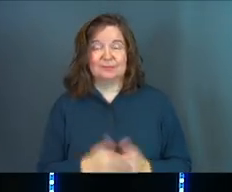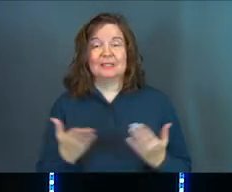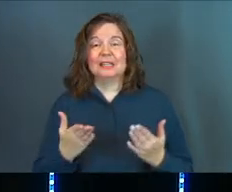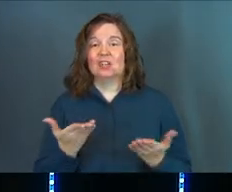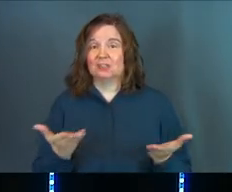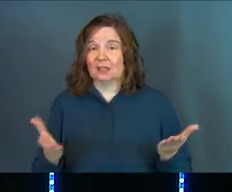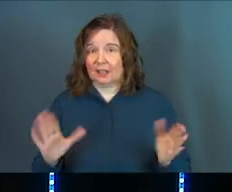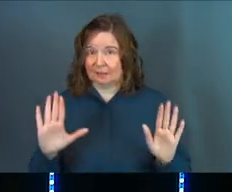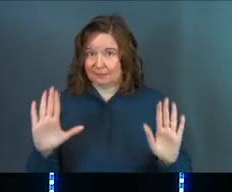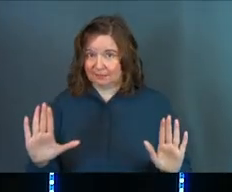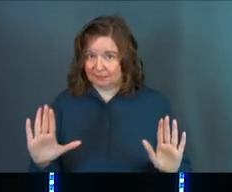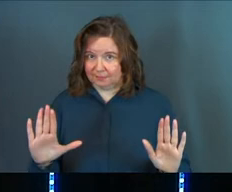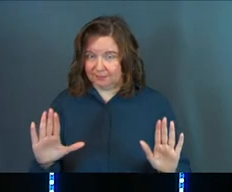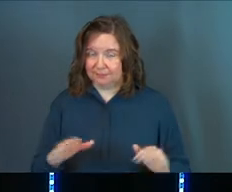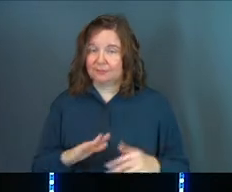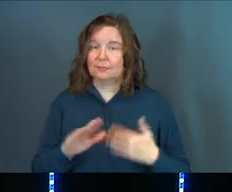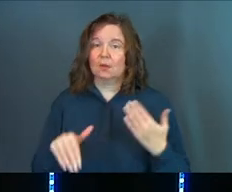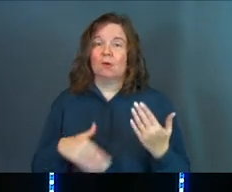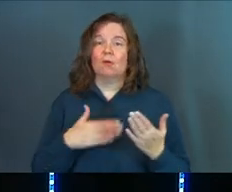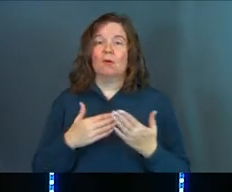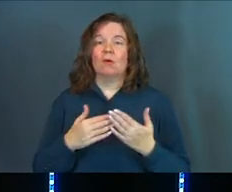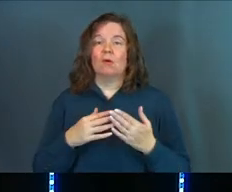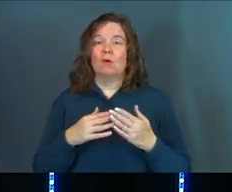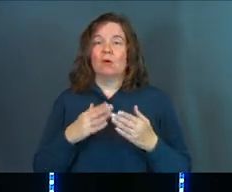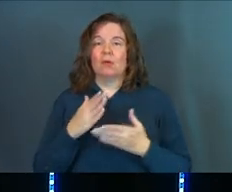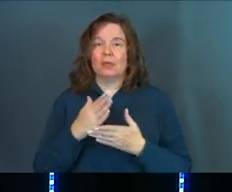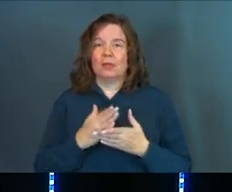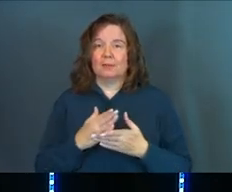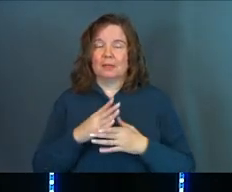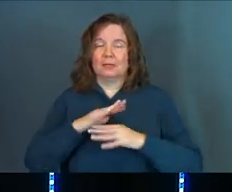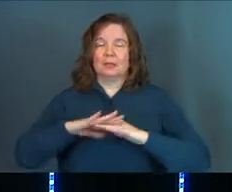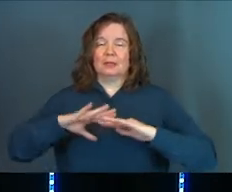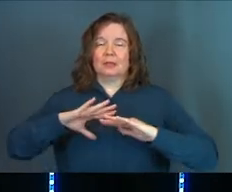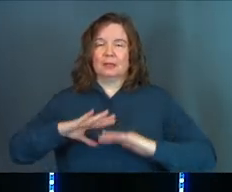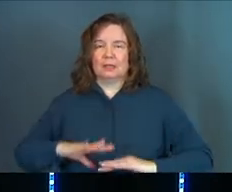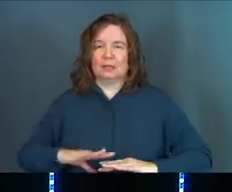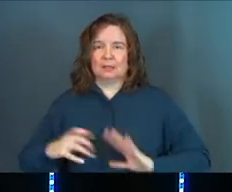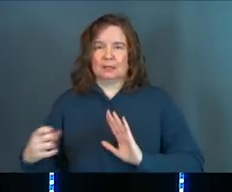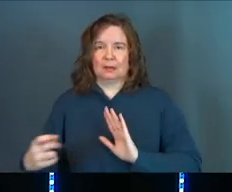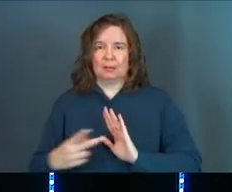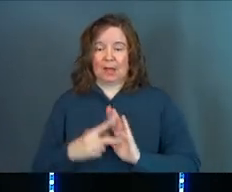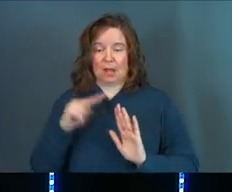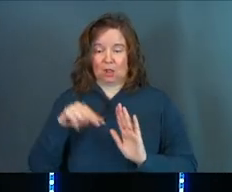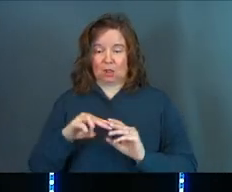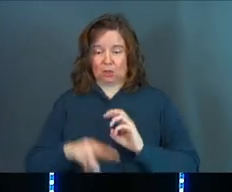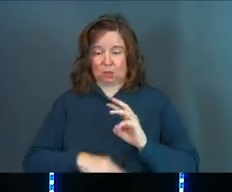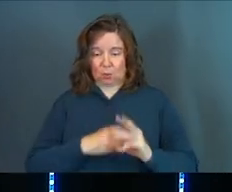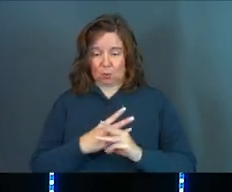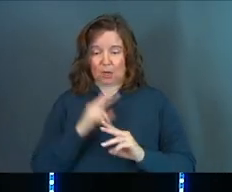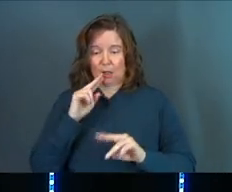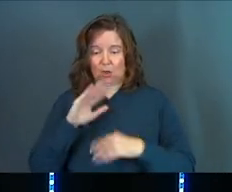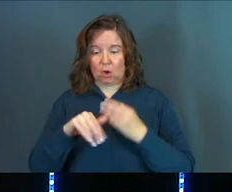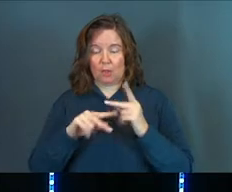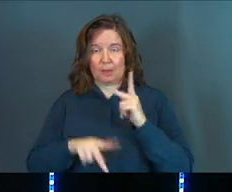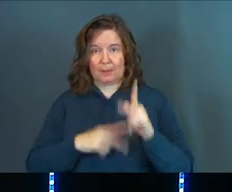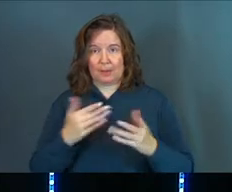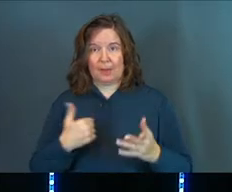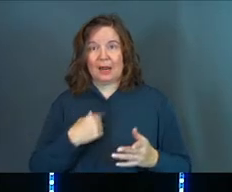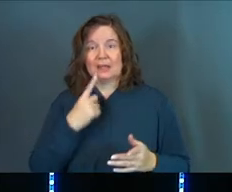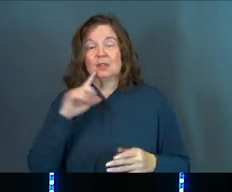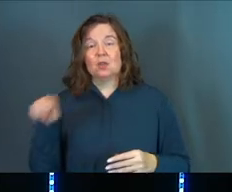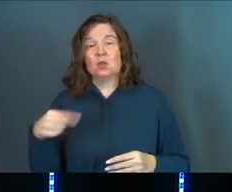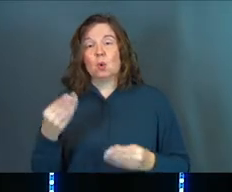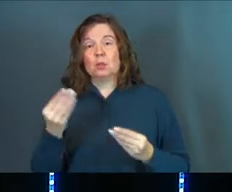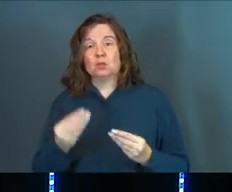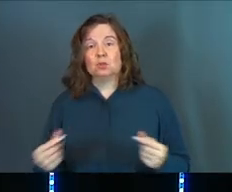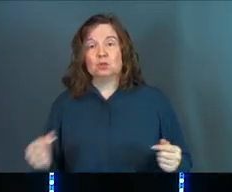Here's the deal. Here's where all the peace comes back in. I look at this world and I look at all the people in it, and I say the